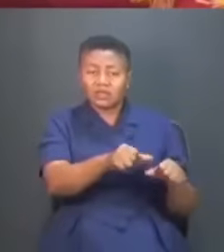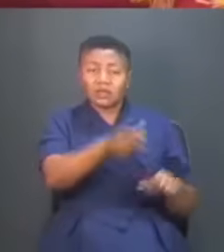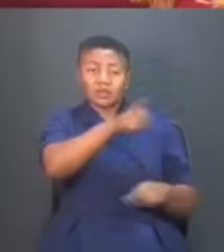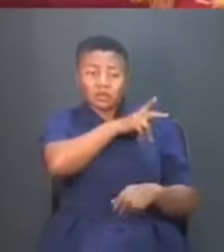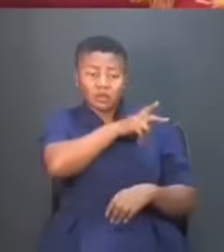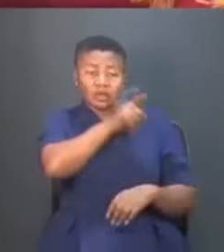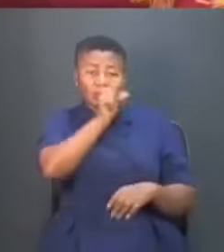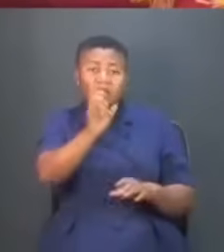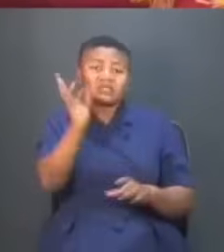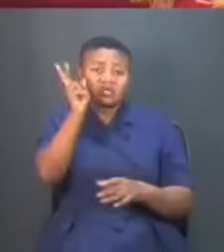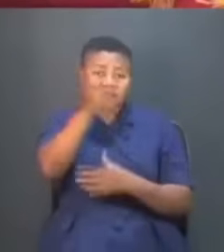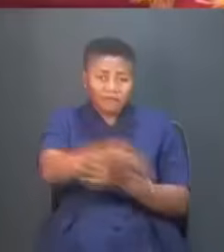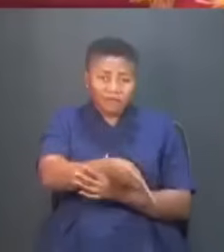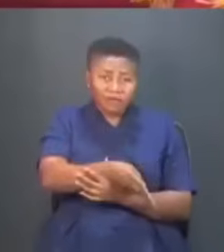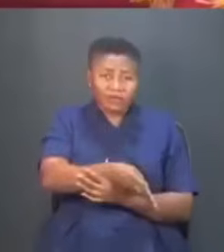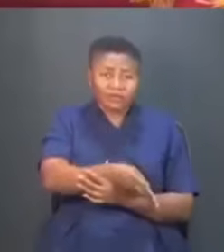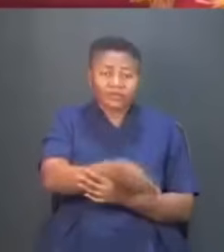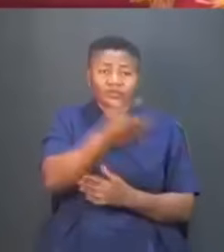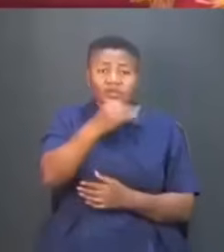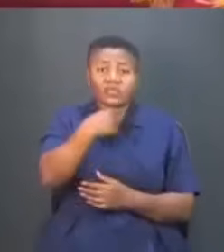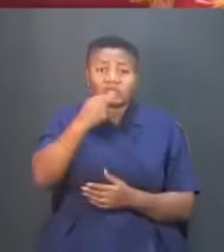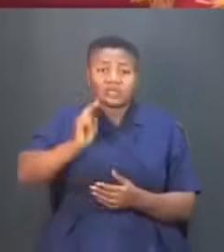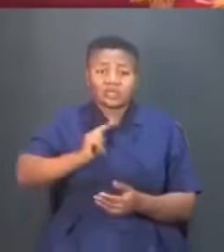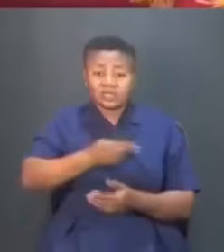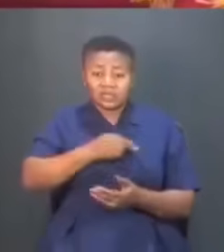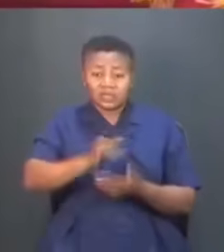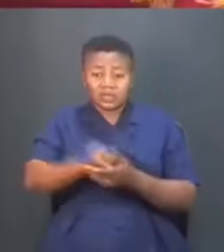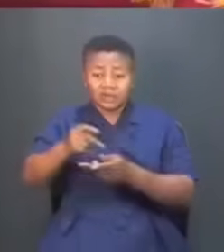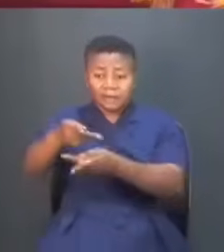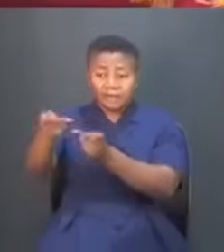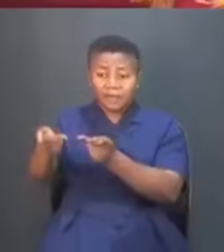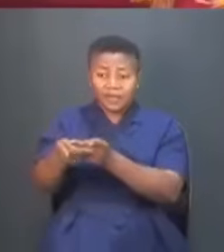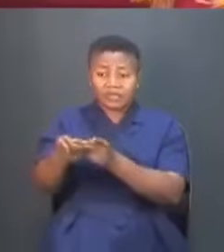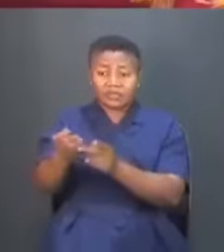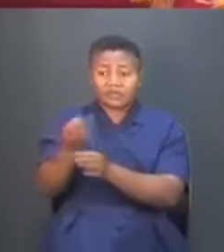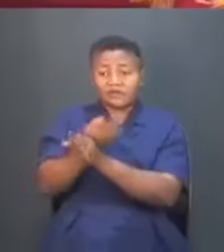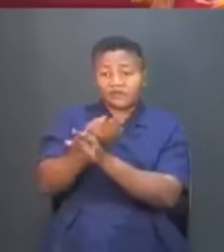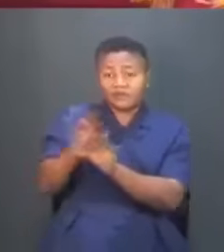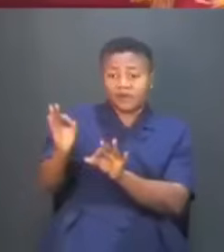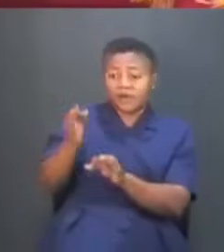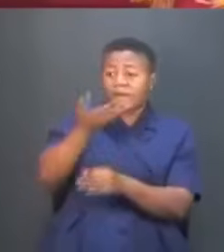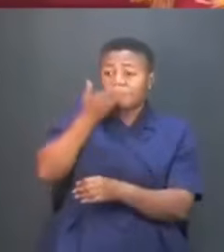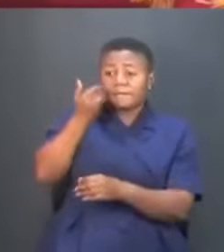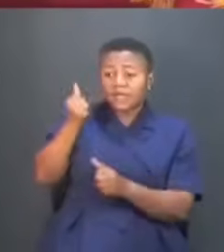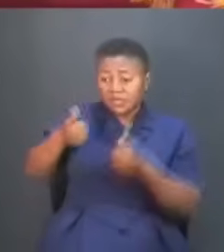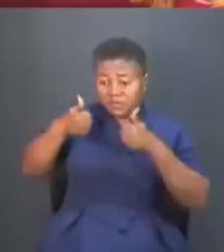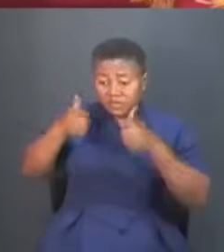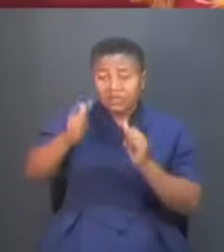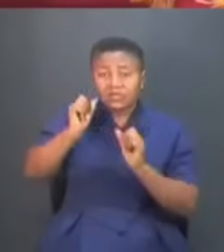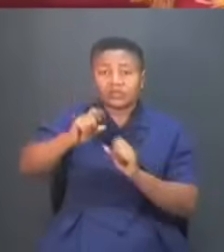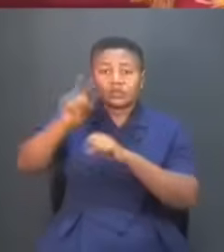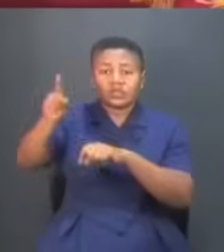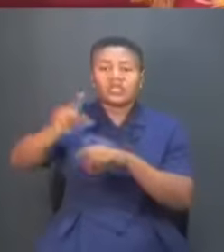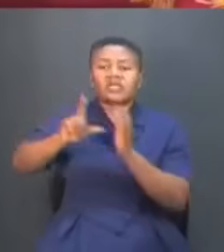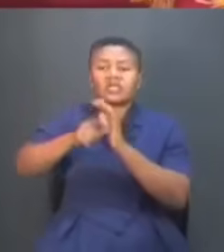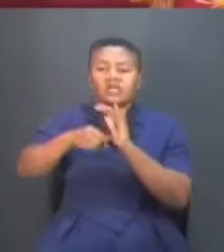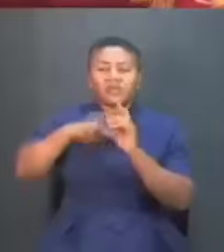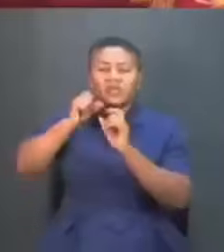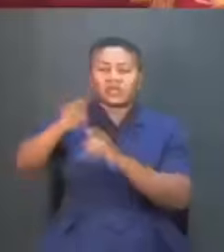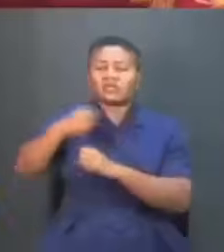us indication that the place is safe for construction to begin, I can promise my colleague that we will not hesitate to move to the